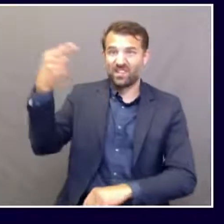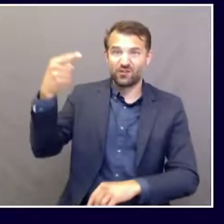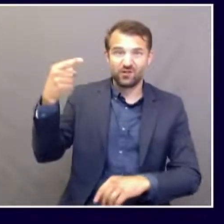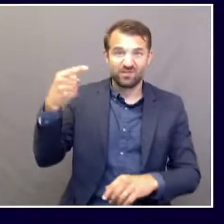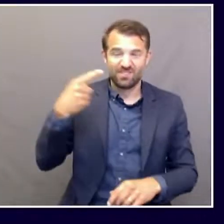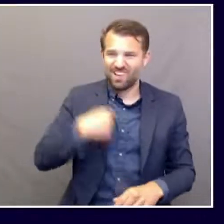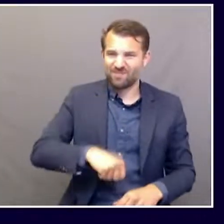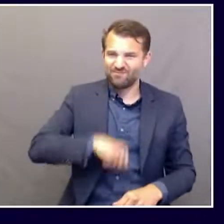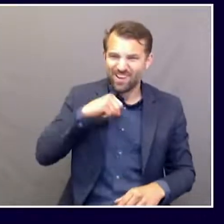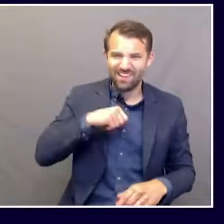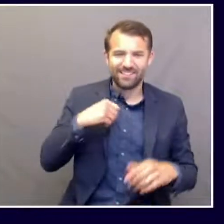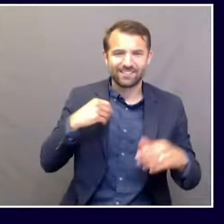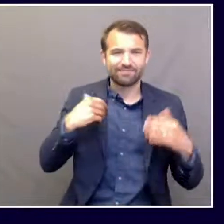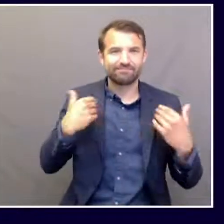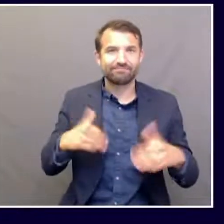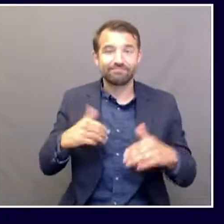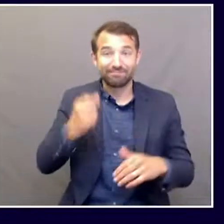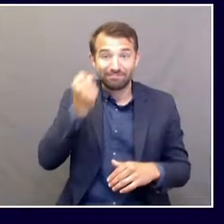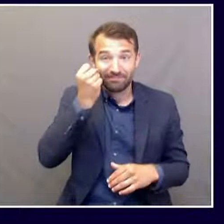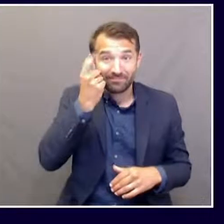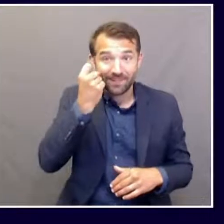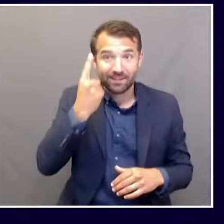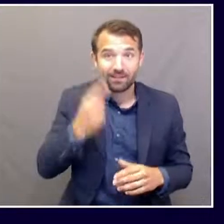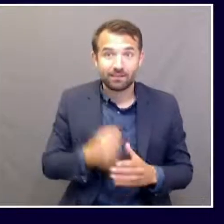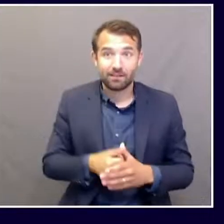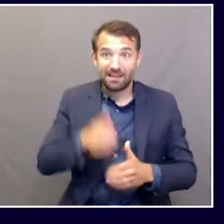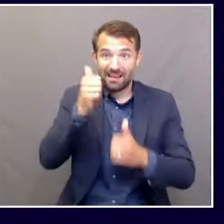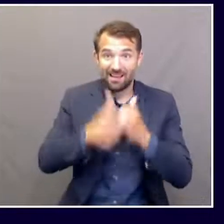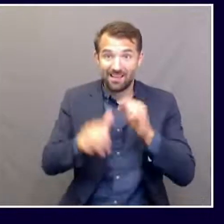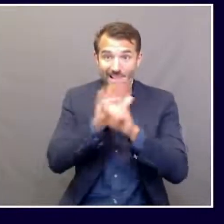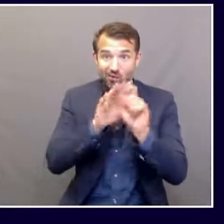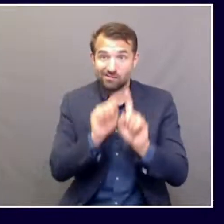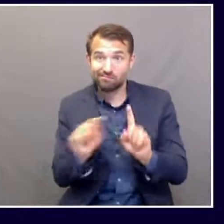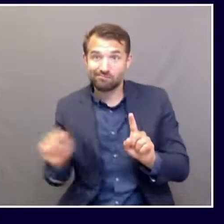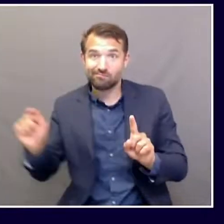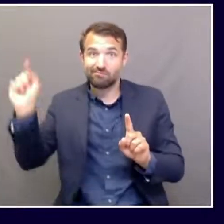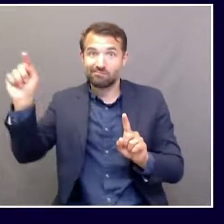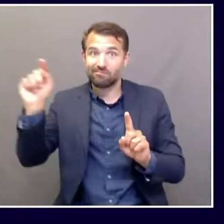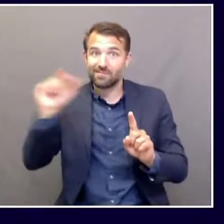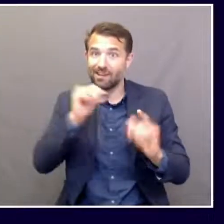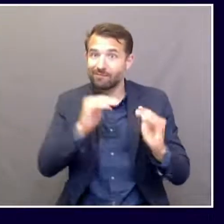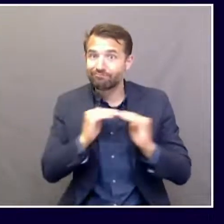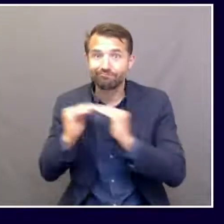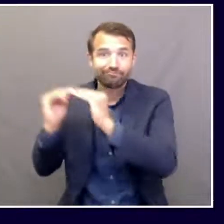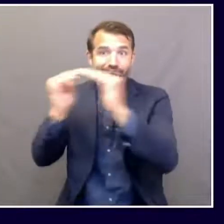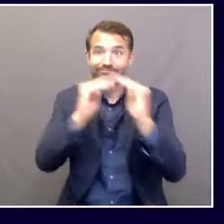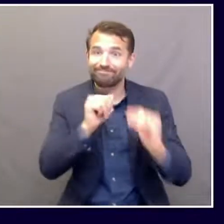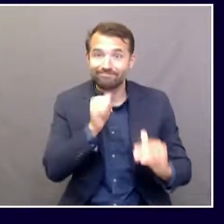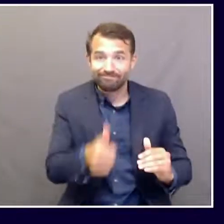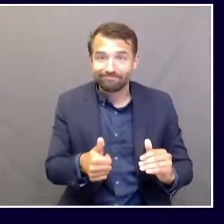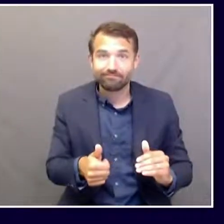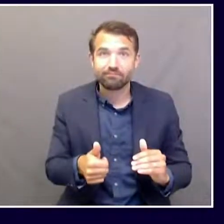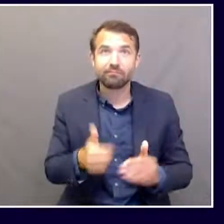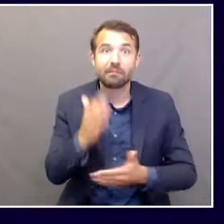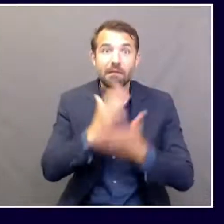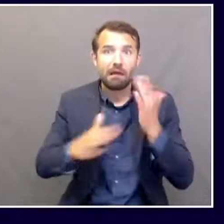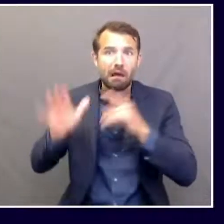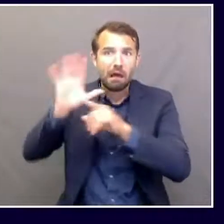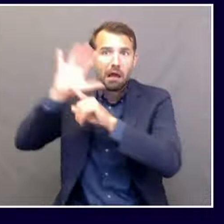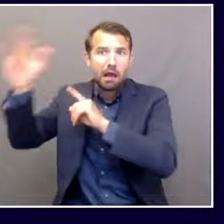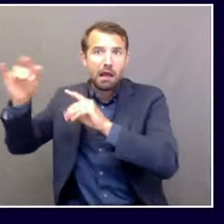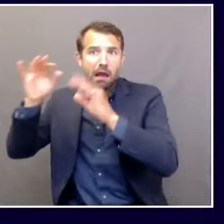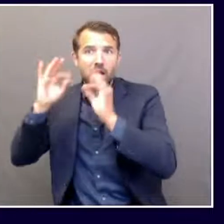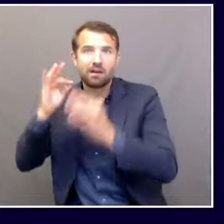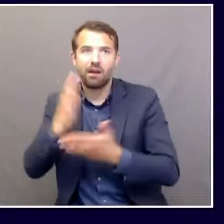are uneven from county to county. And as a state, we are generally speaking only as